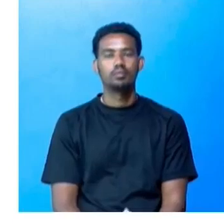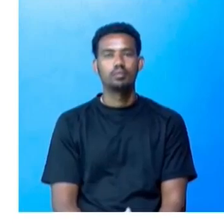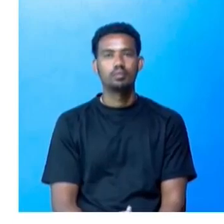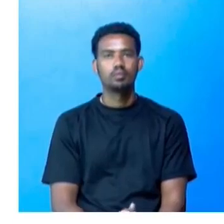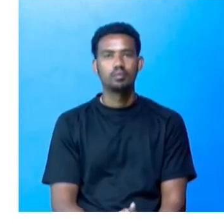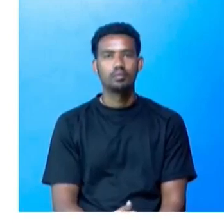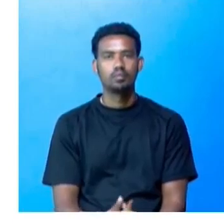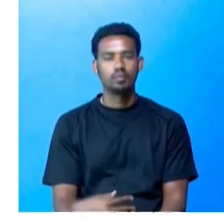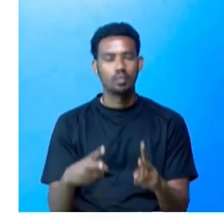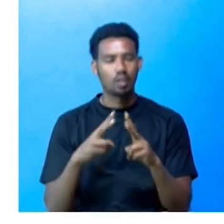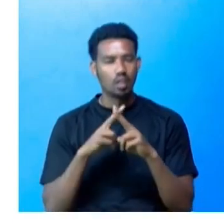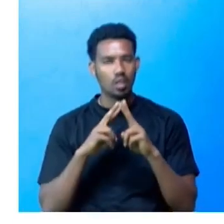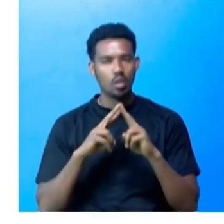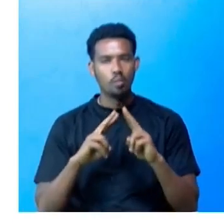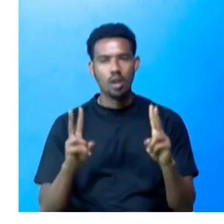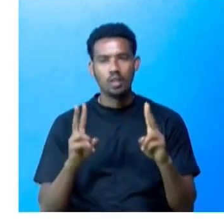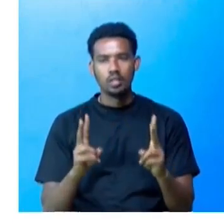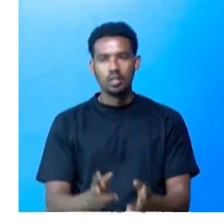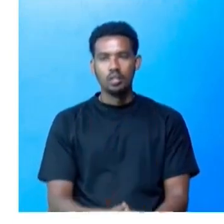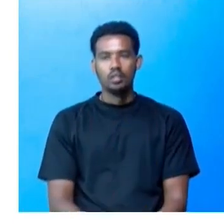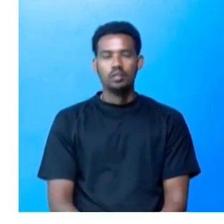so much.